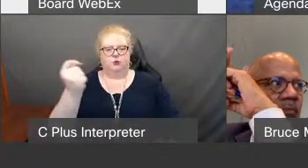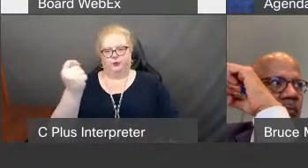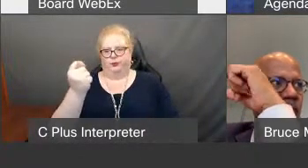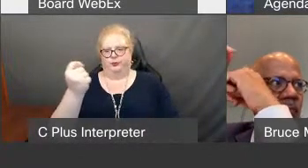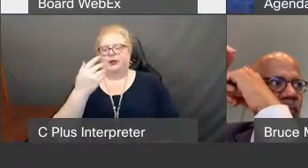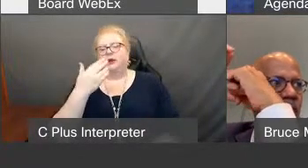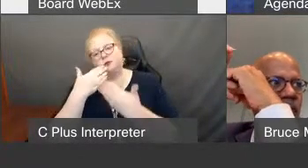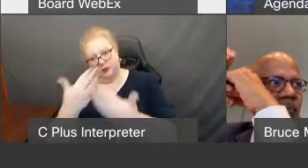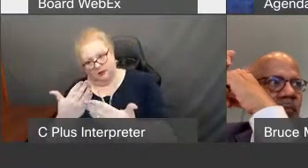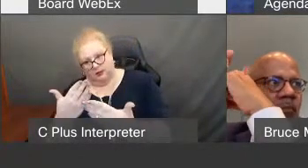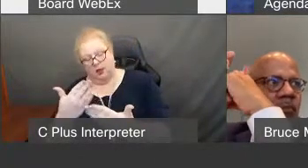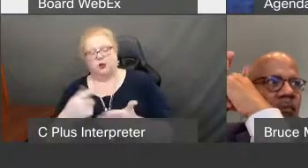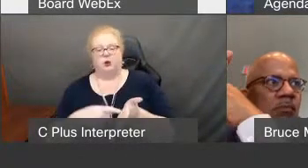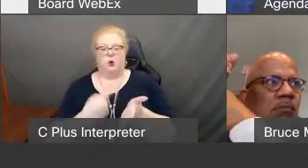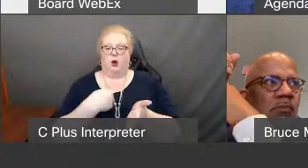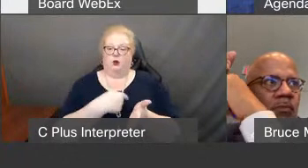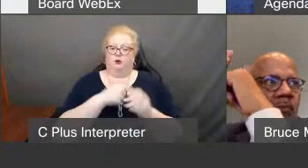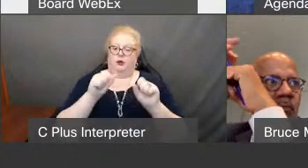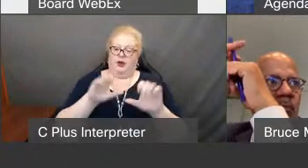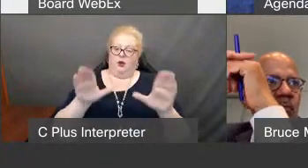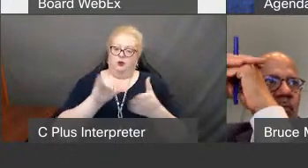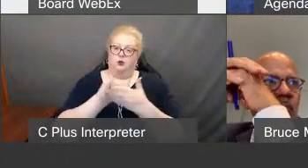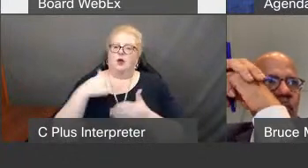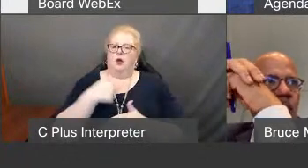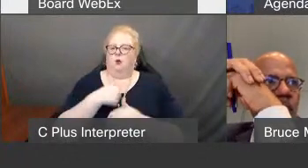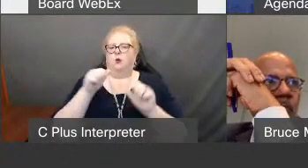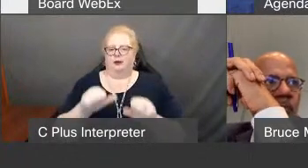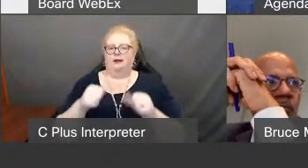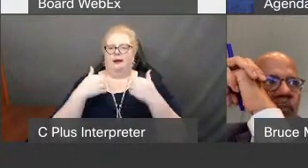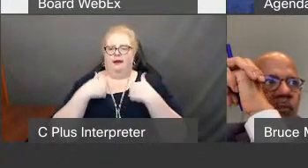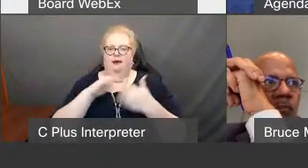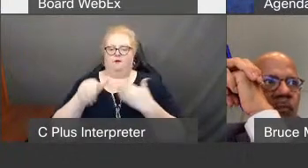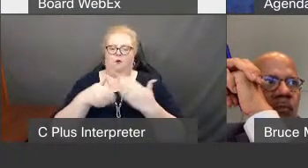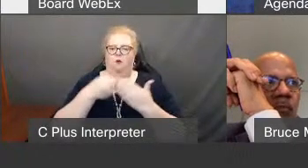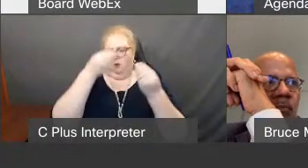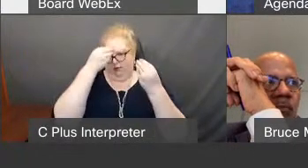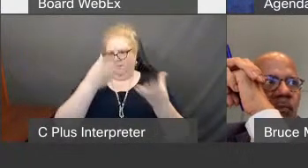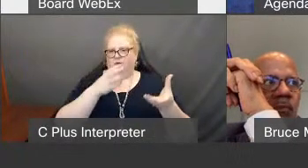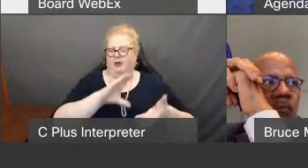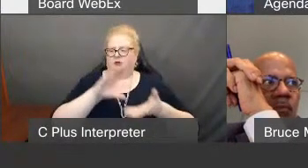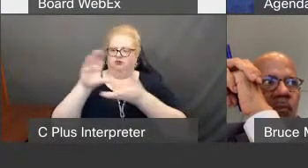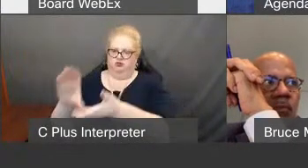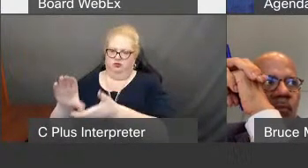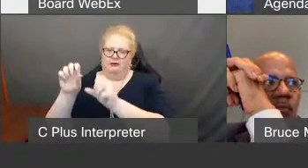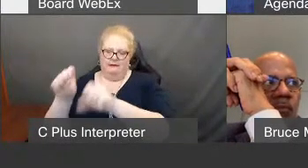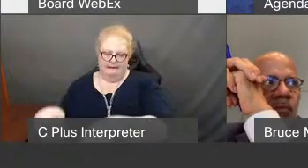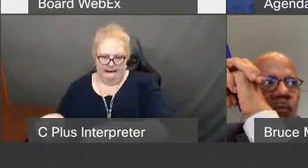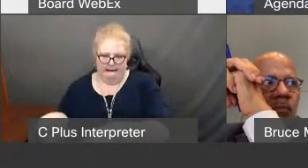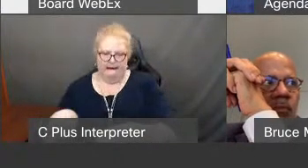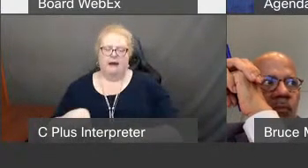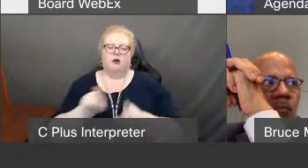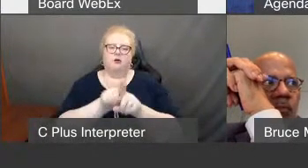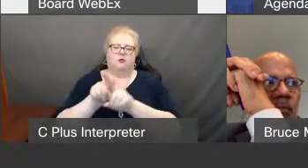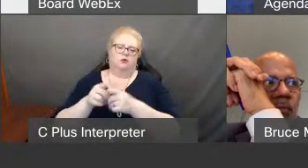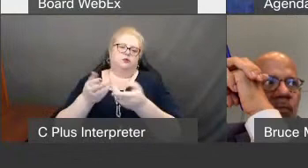once we get that, we'll be able to get that information to them as well as the members of the board.